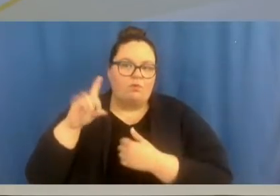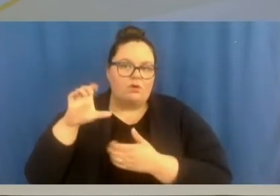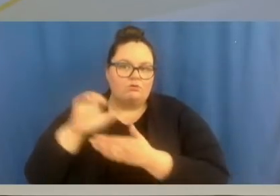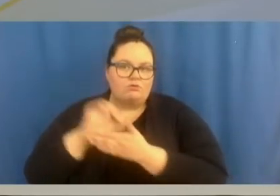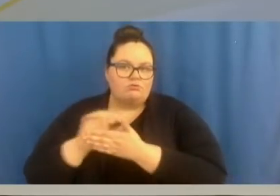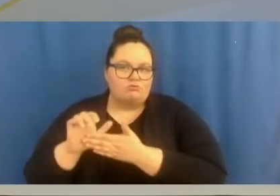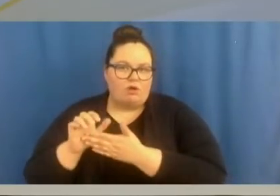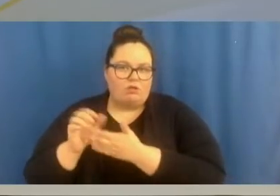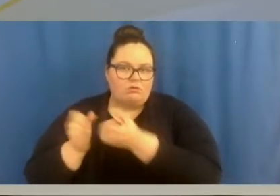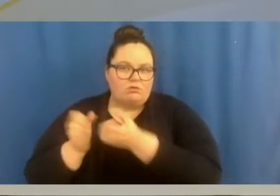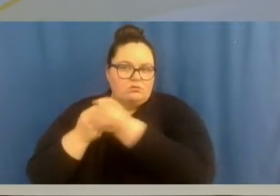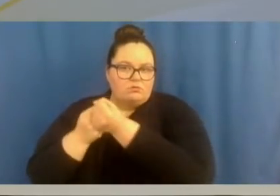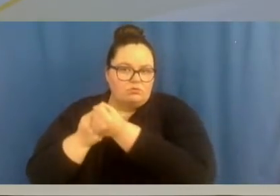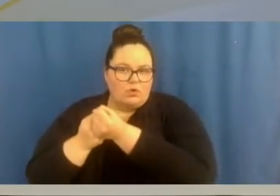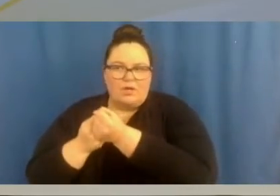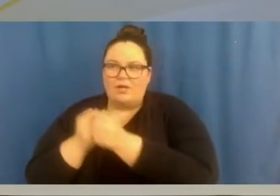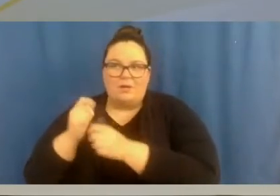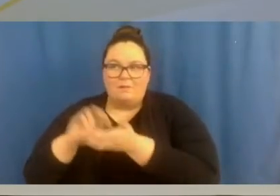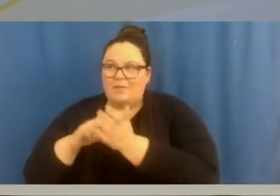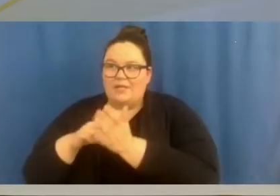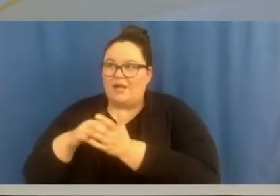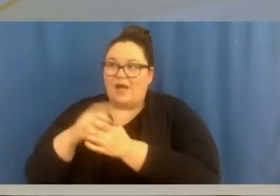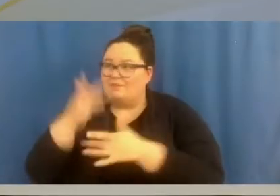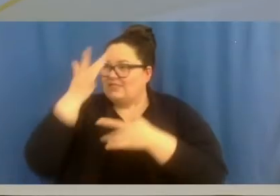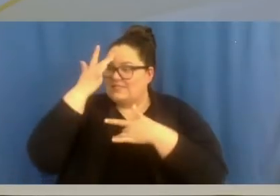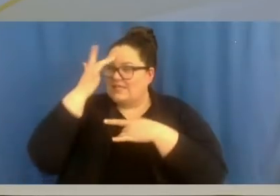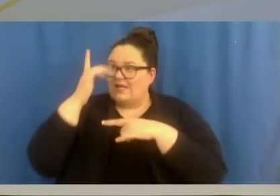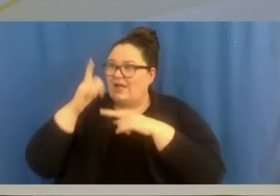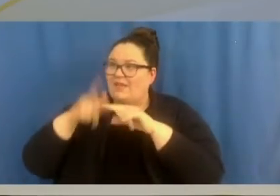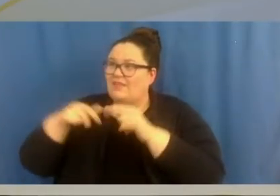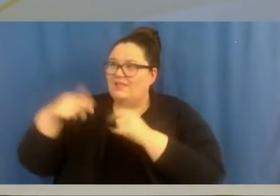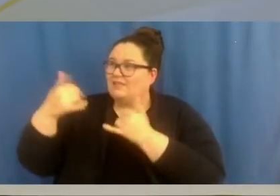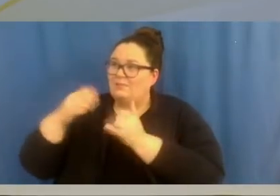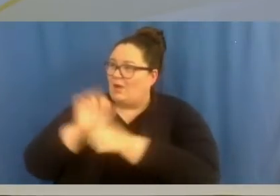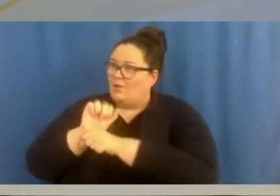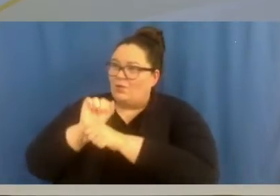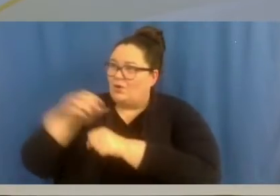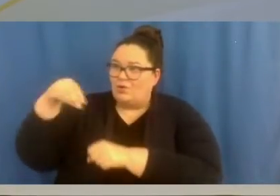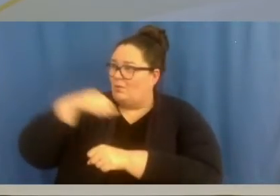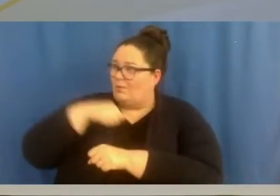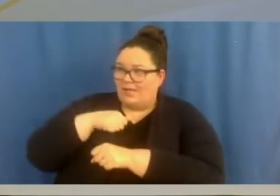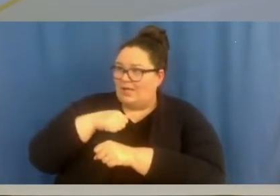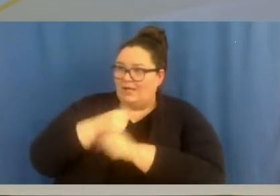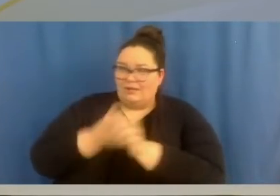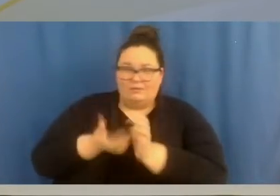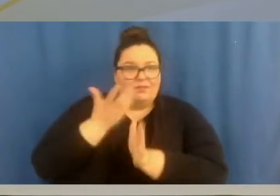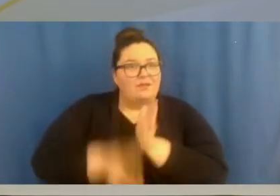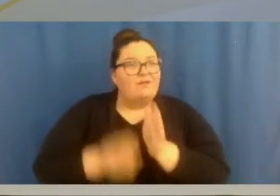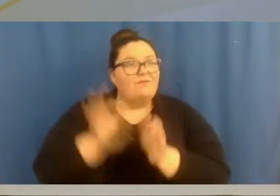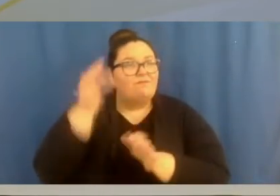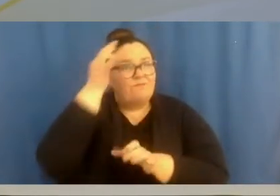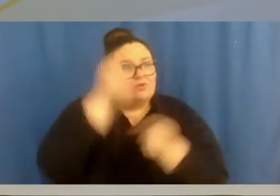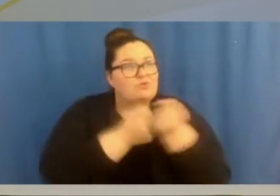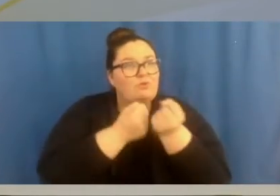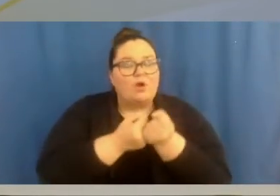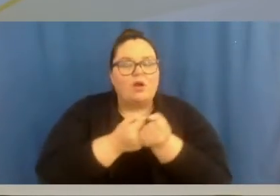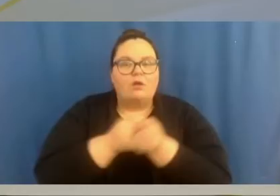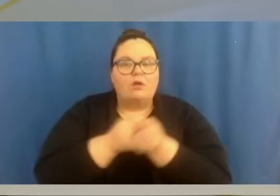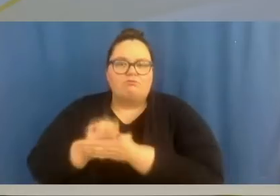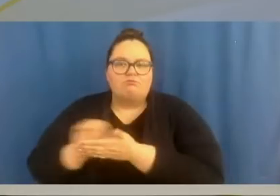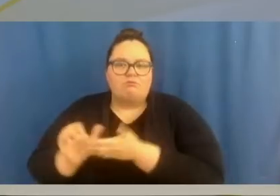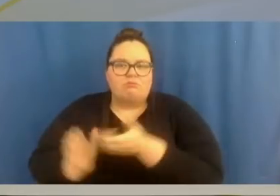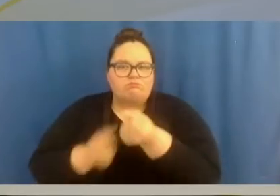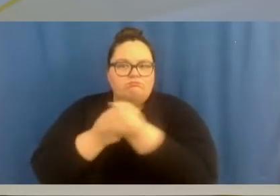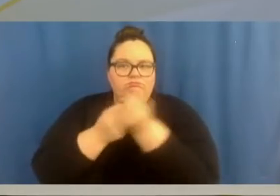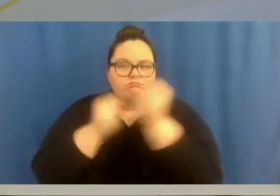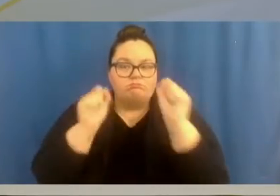have access to paid sick leave and may experience a gap in trying to access other federal supports. Also in the coming